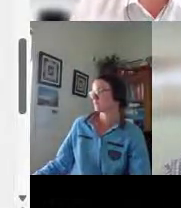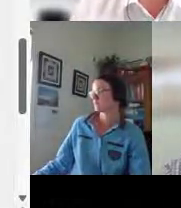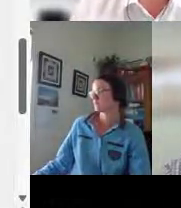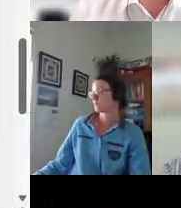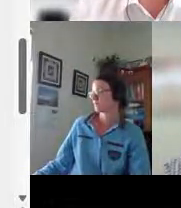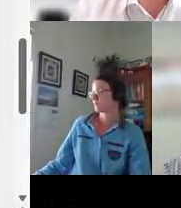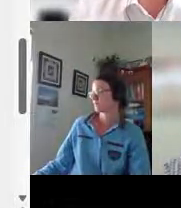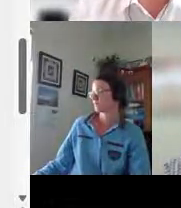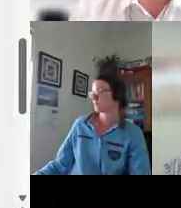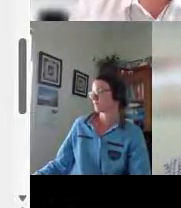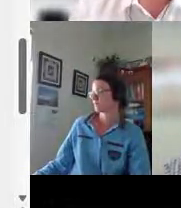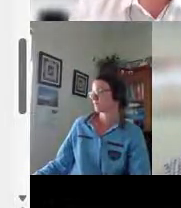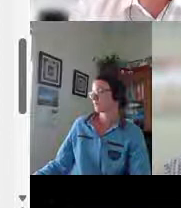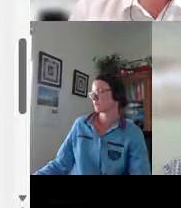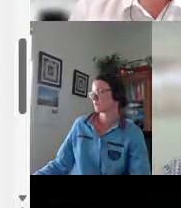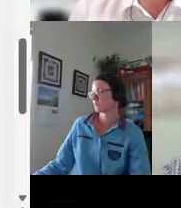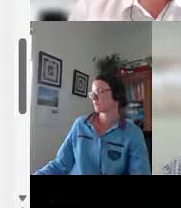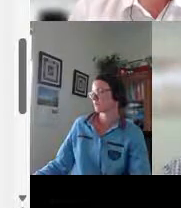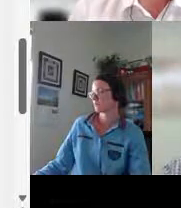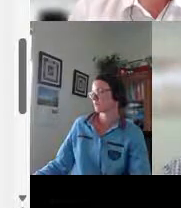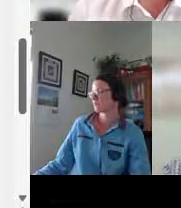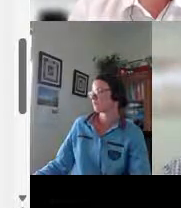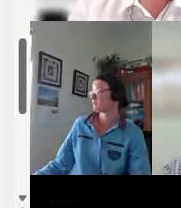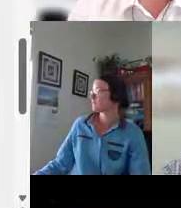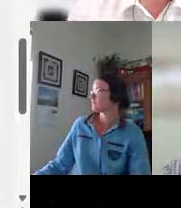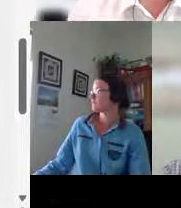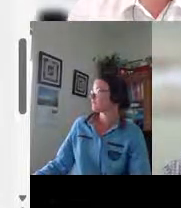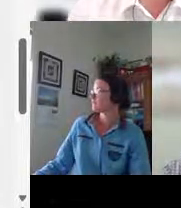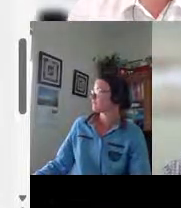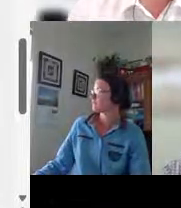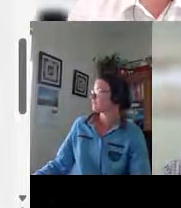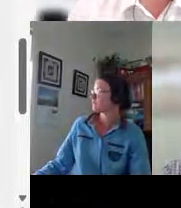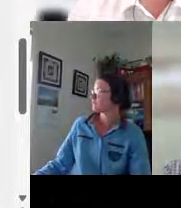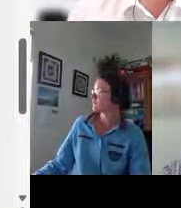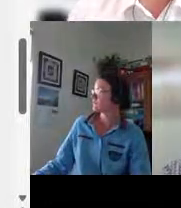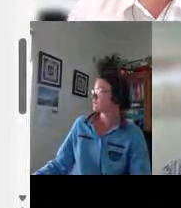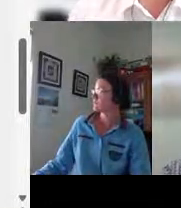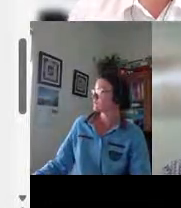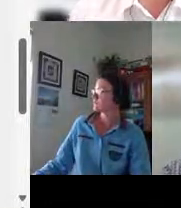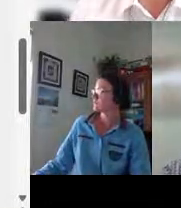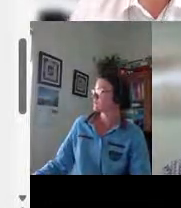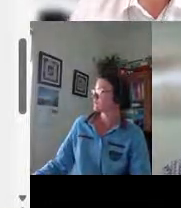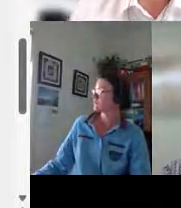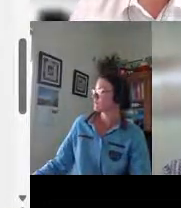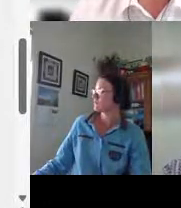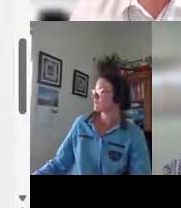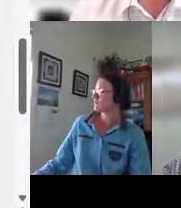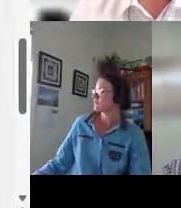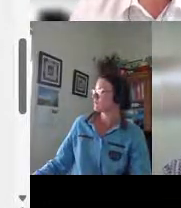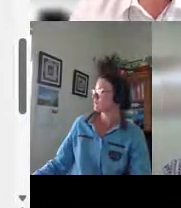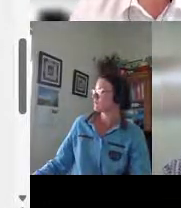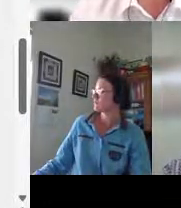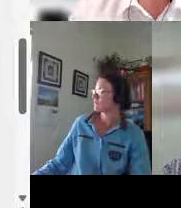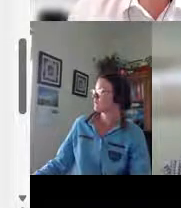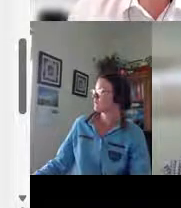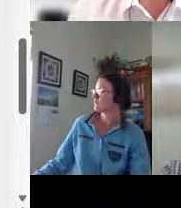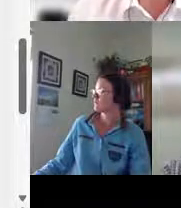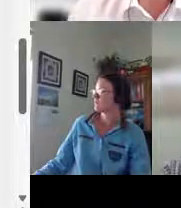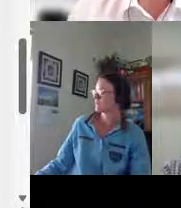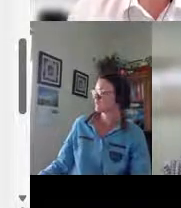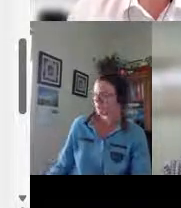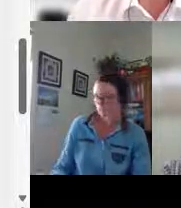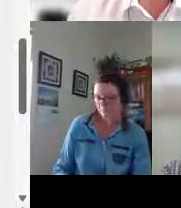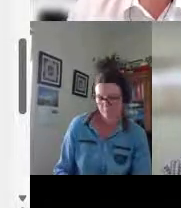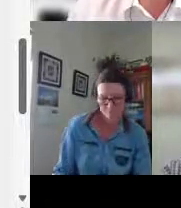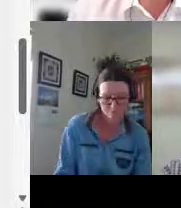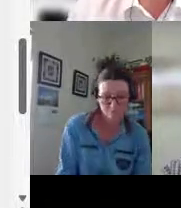Merit criterion C, the project design and methodology, that's a view of how developed the project is. Is the financial model in good